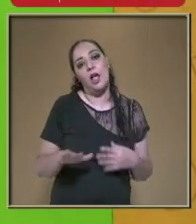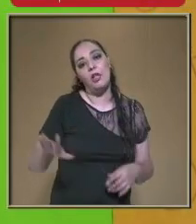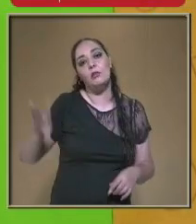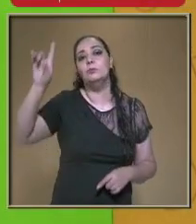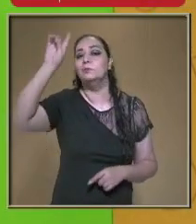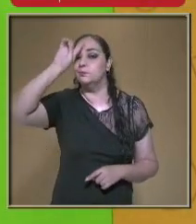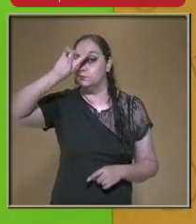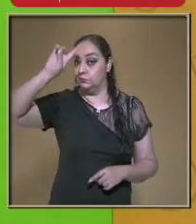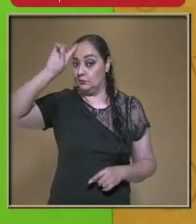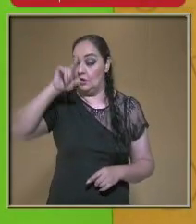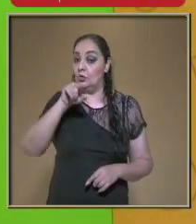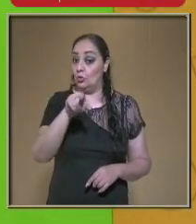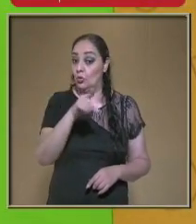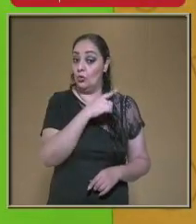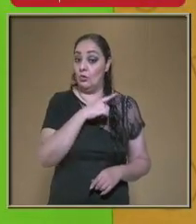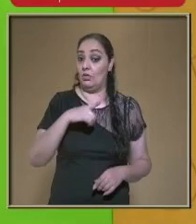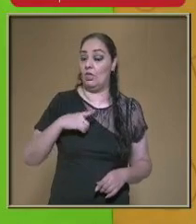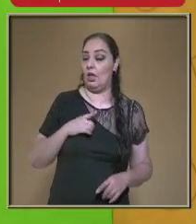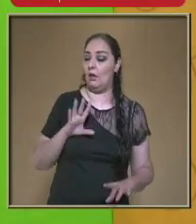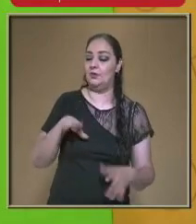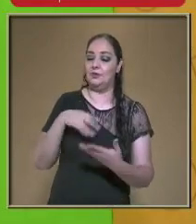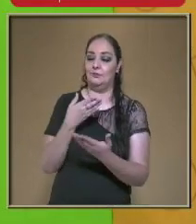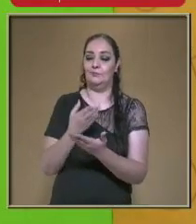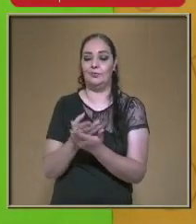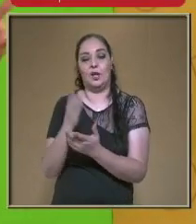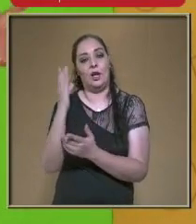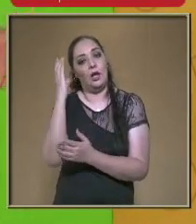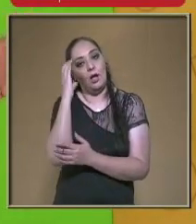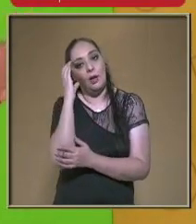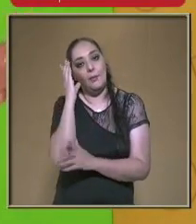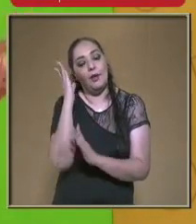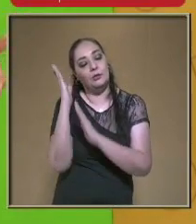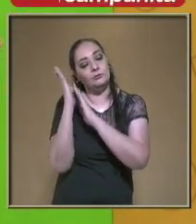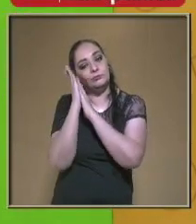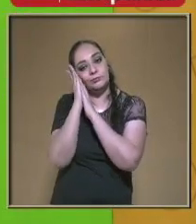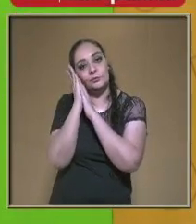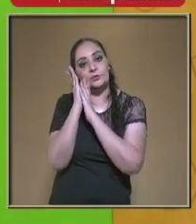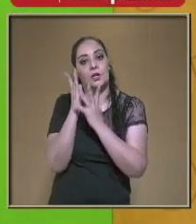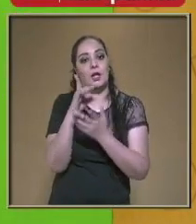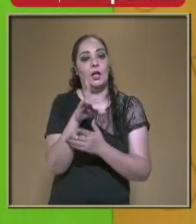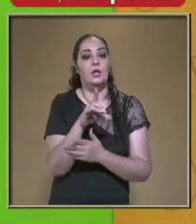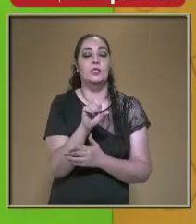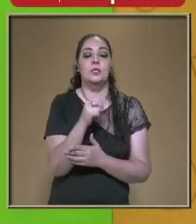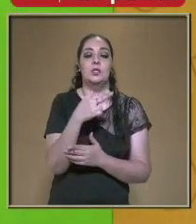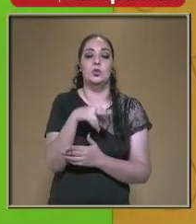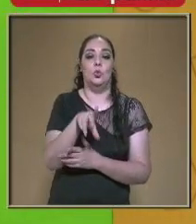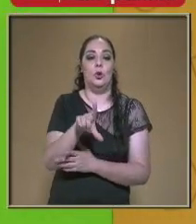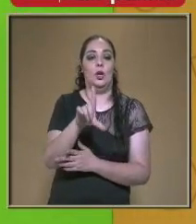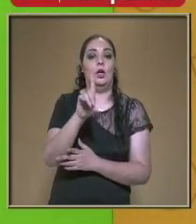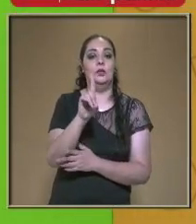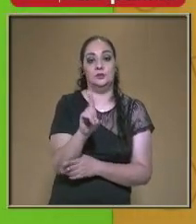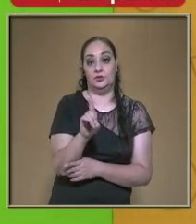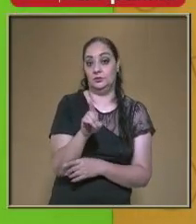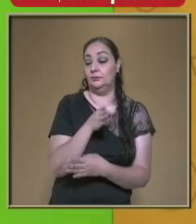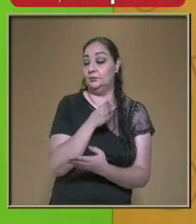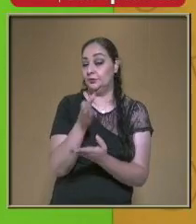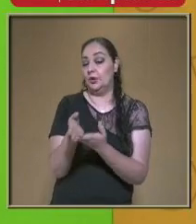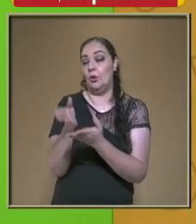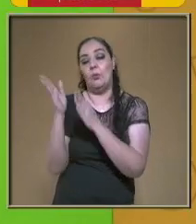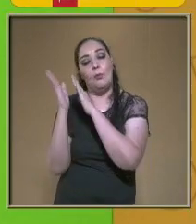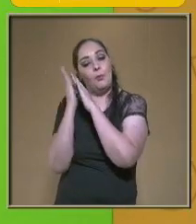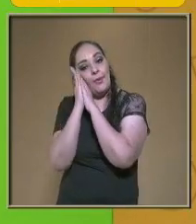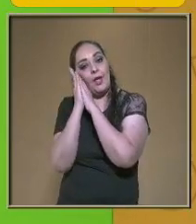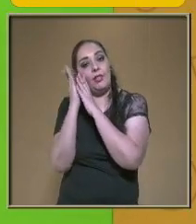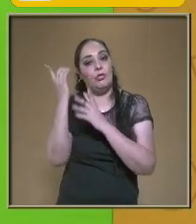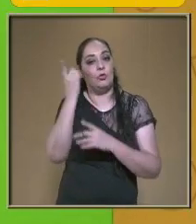recommendation is you should go to the bed. You should go to sleep, okay? What happened if you want to give a